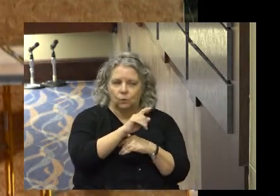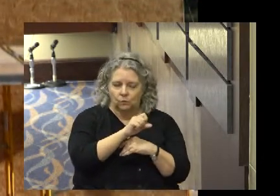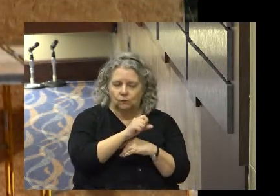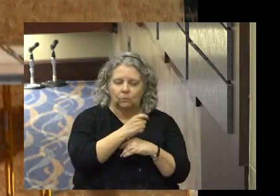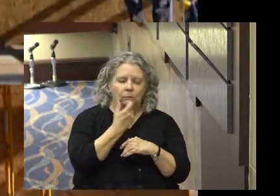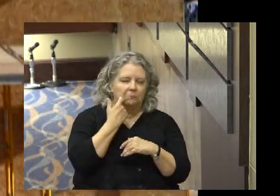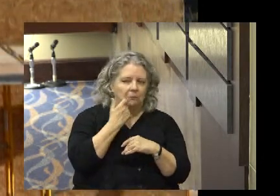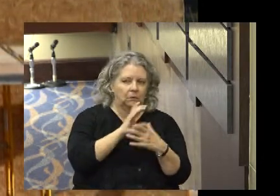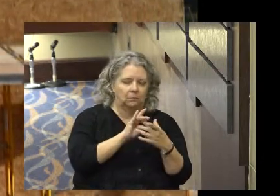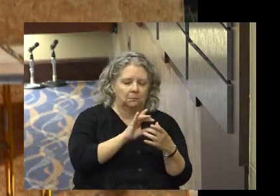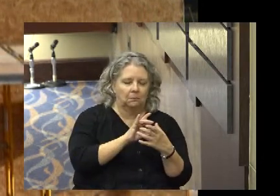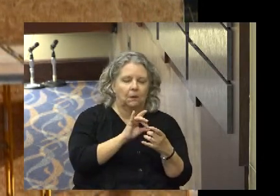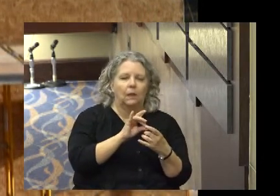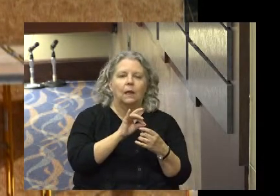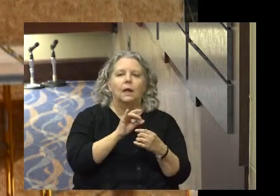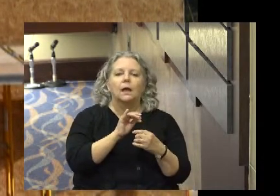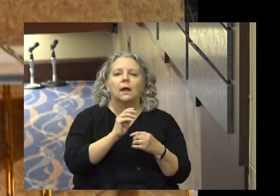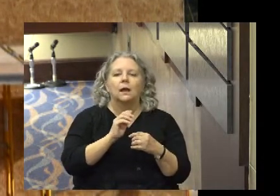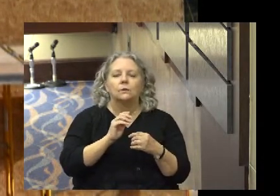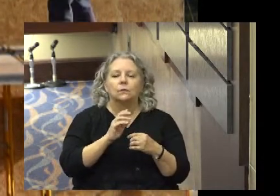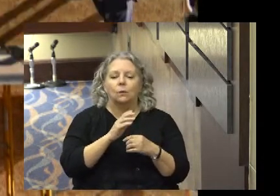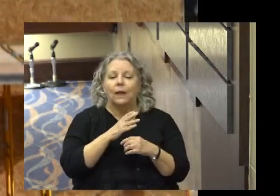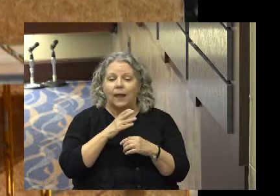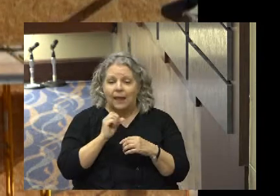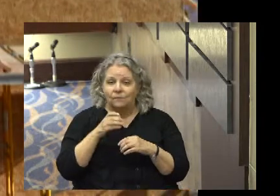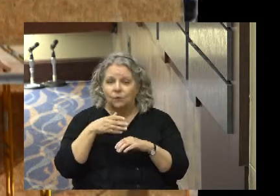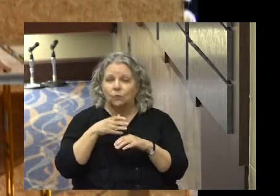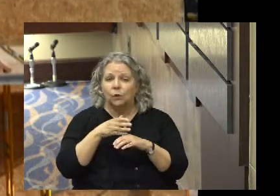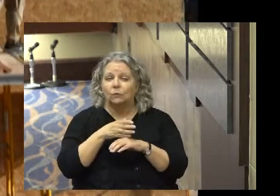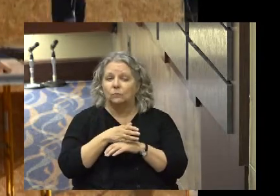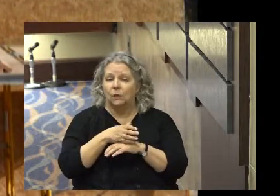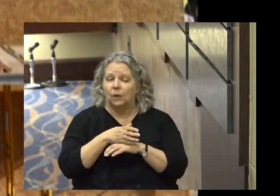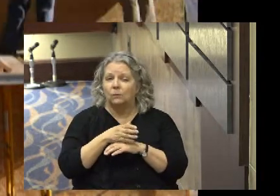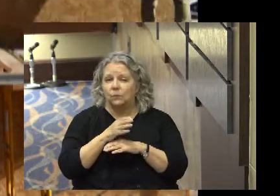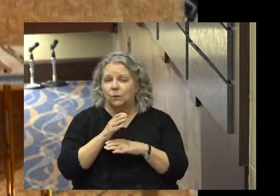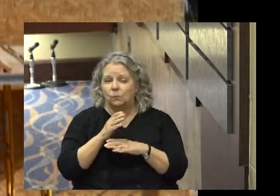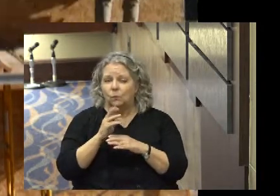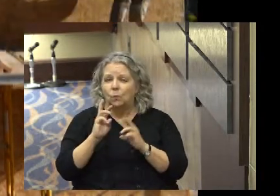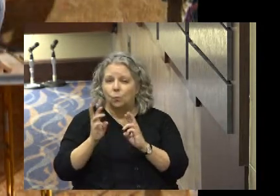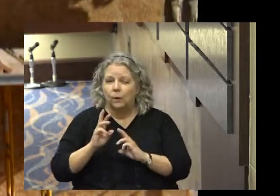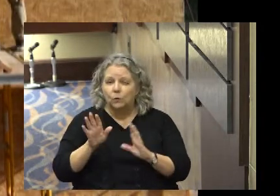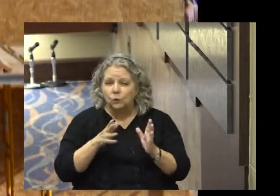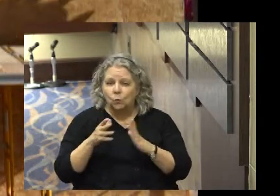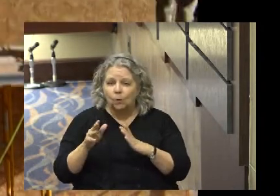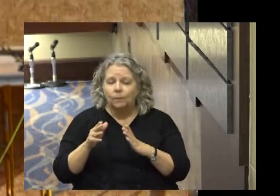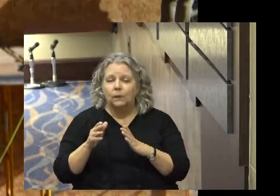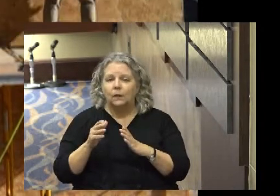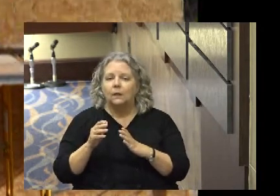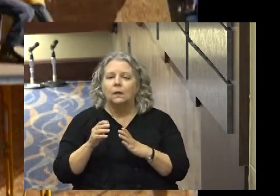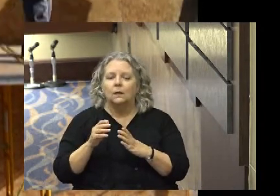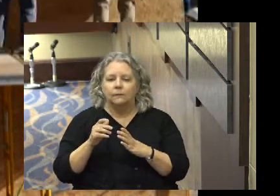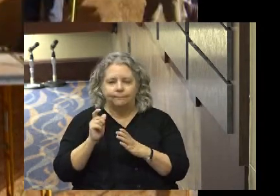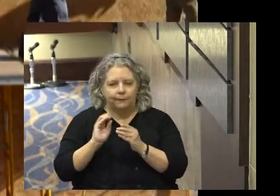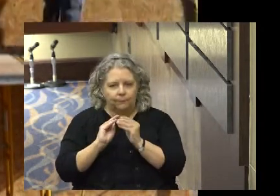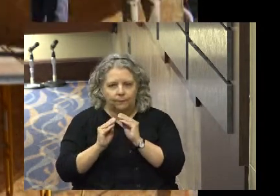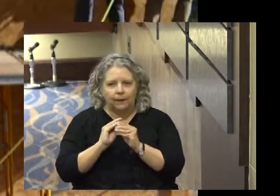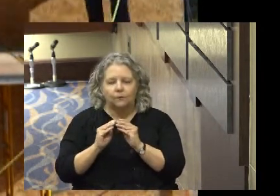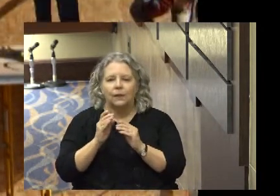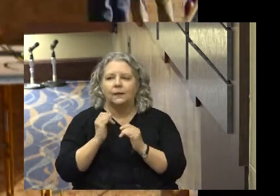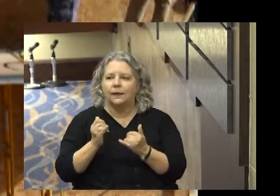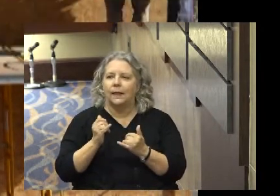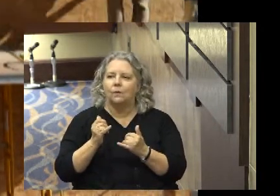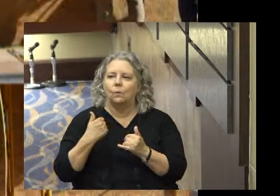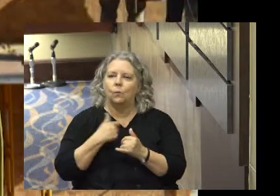year. And we are currently completing about 60 wheelchair ramps per year through our partnership with the Texas